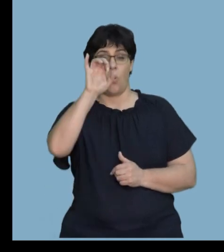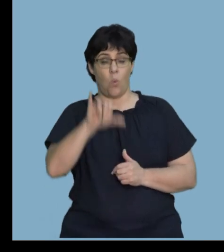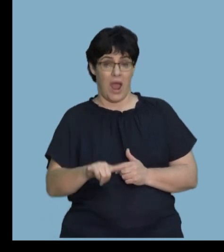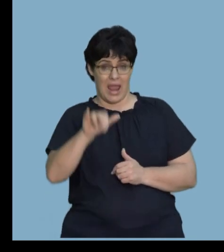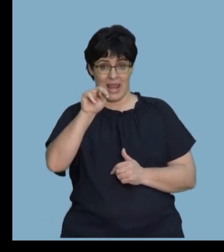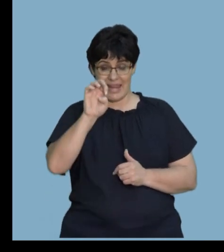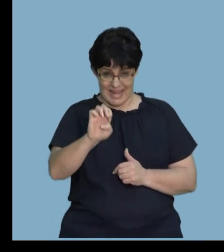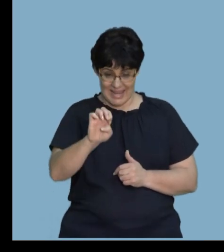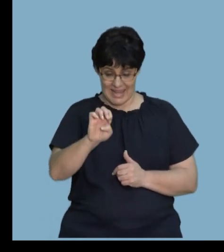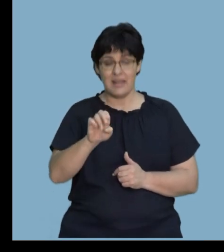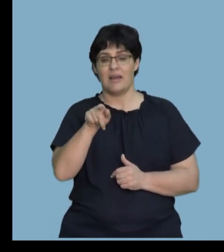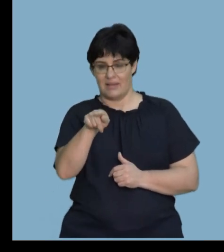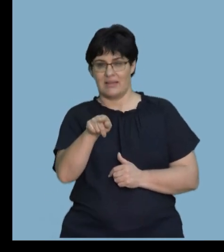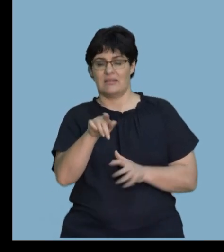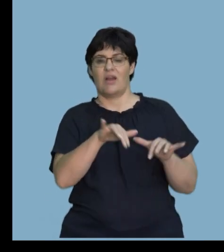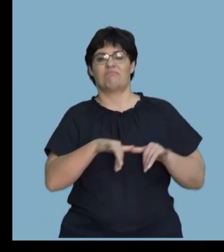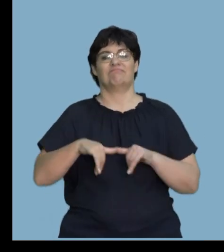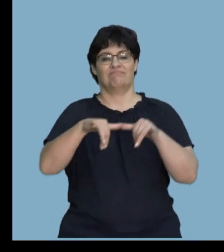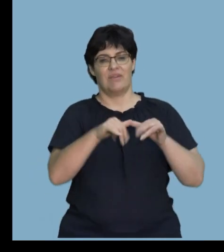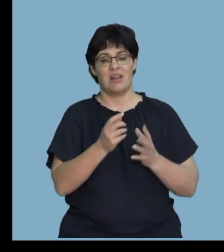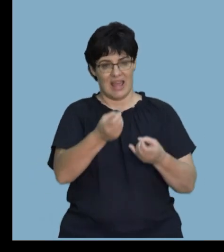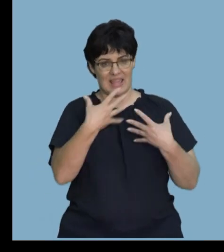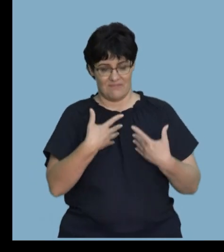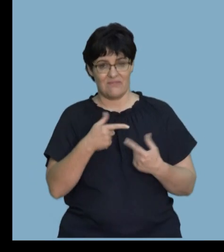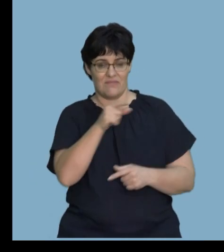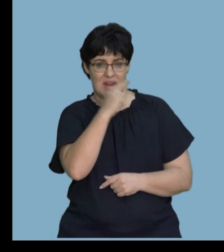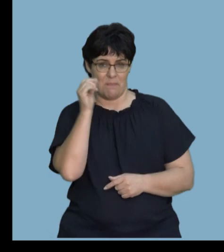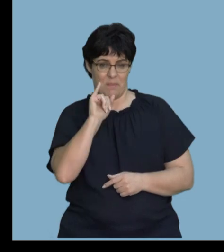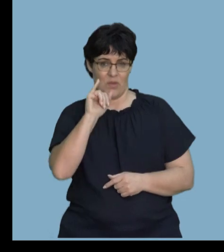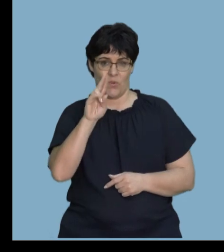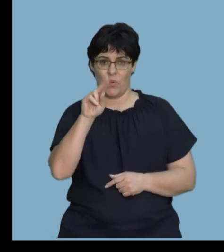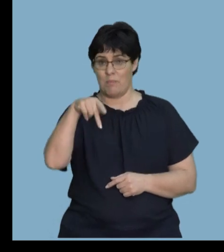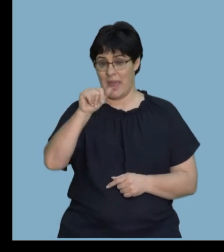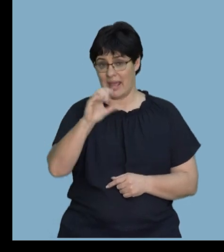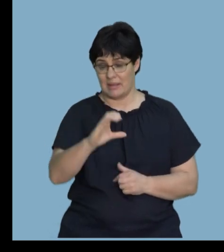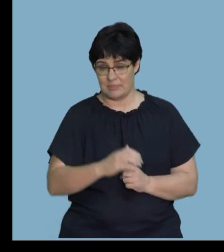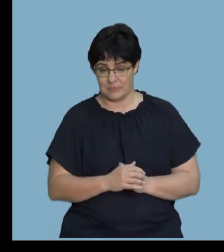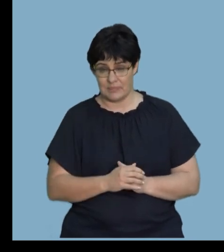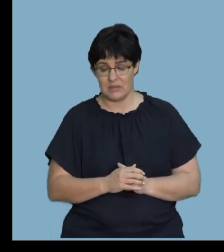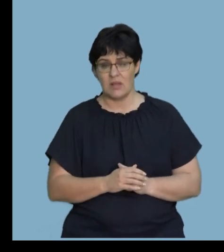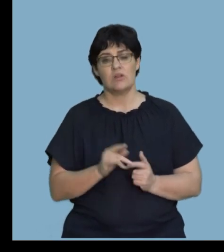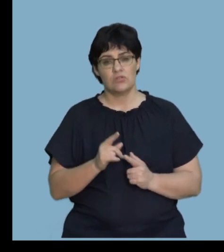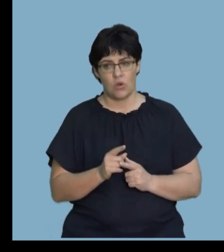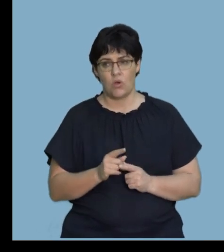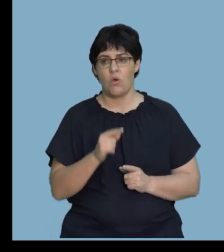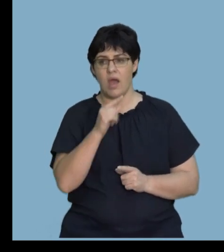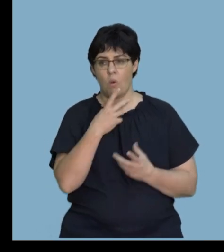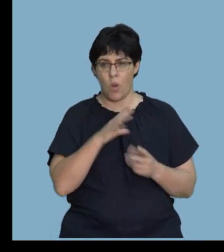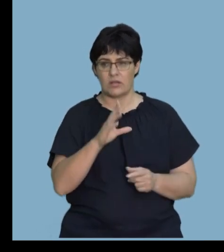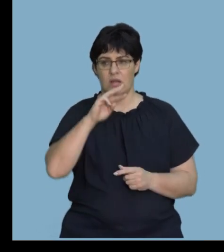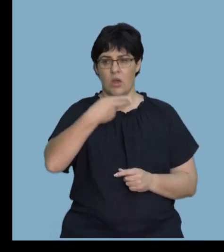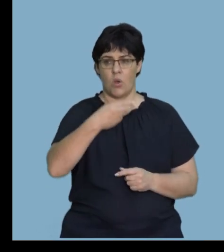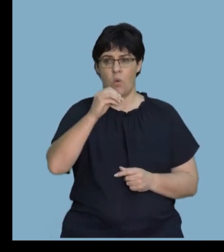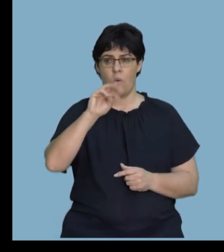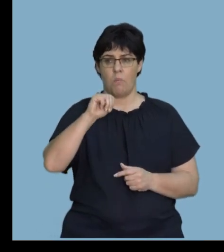is common as far as the given IUPAC name. So we want to identify the homologous series to